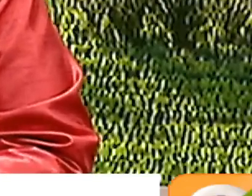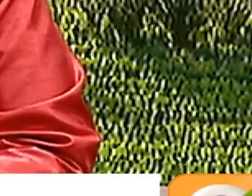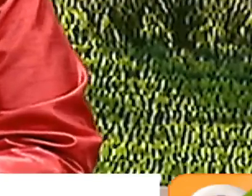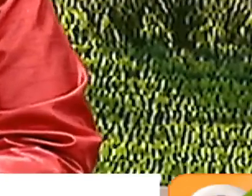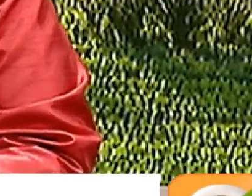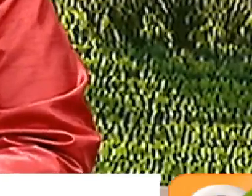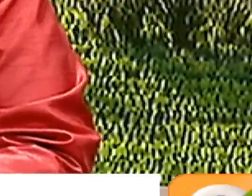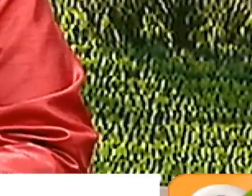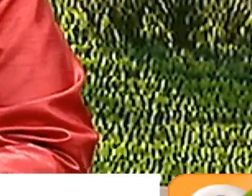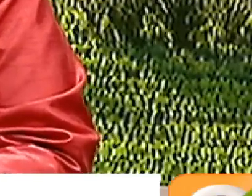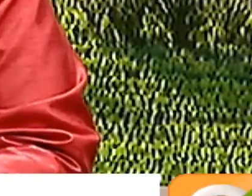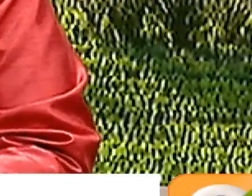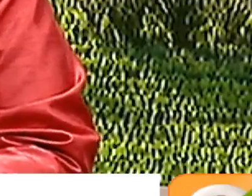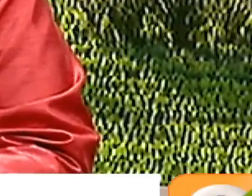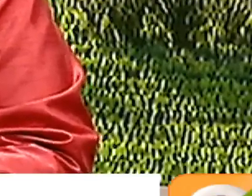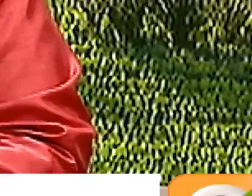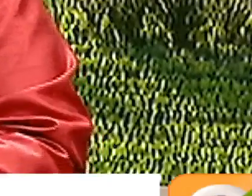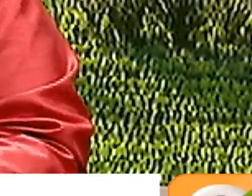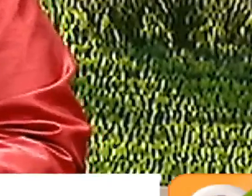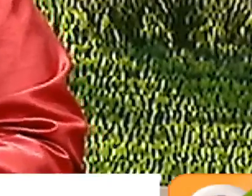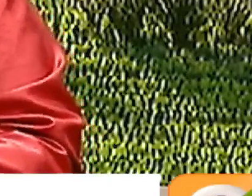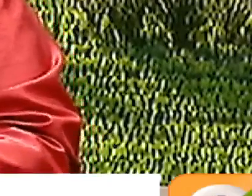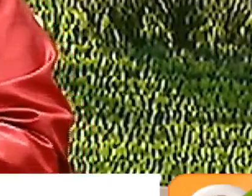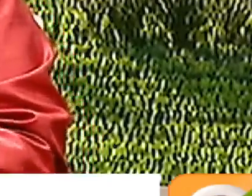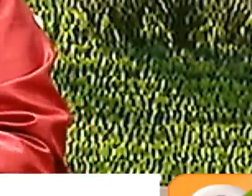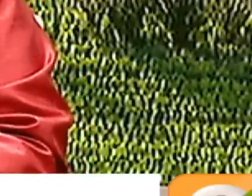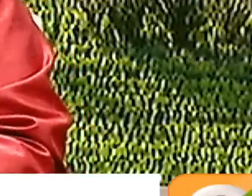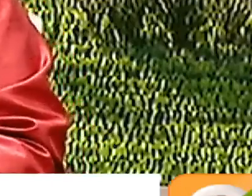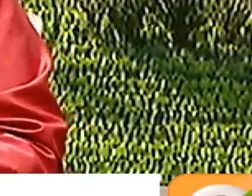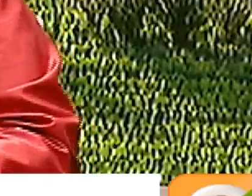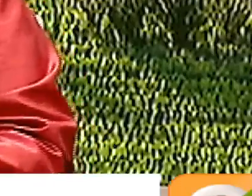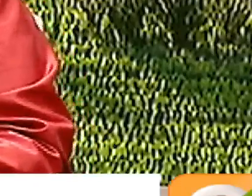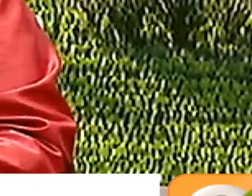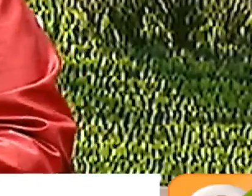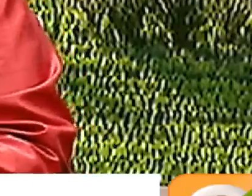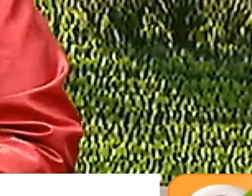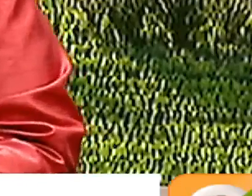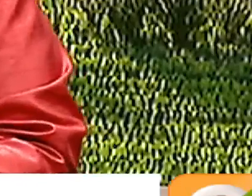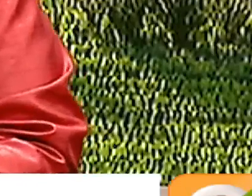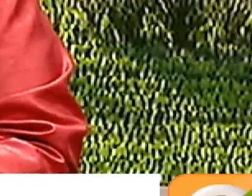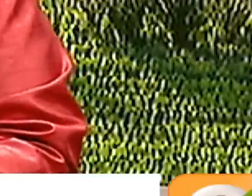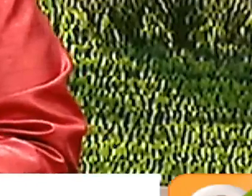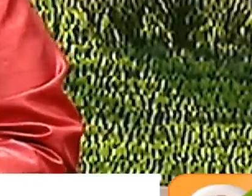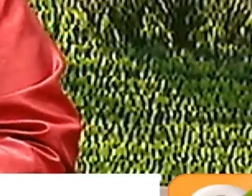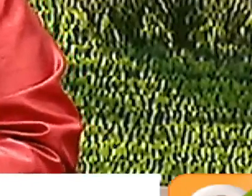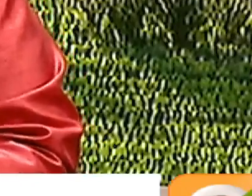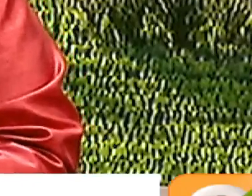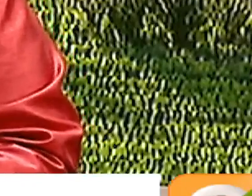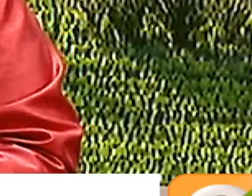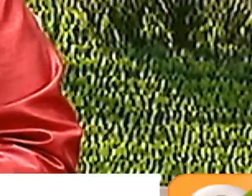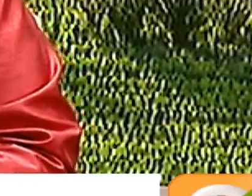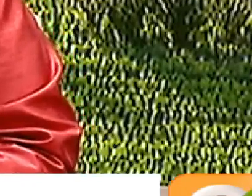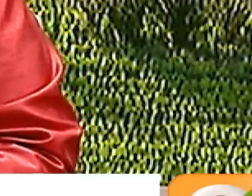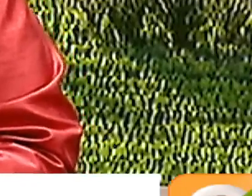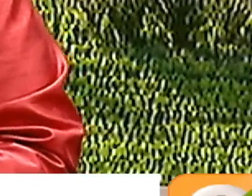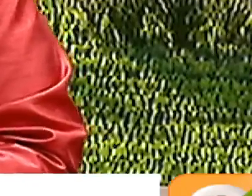20 counties. So there are teams looking at data sets there, arranging files, coding, because we said we need to learn from the mistakes